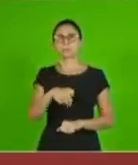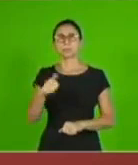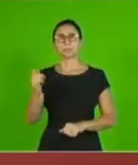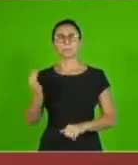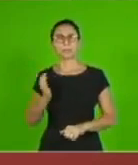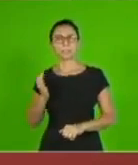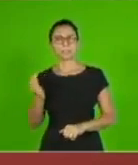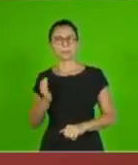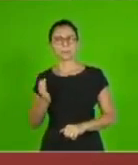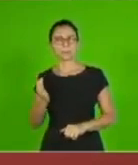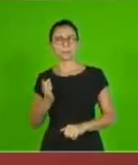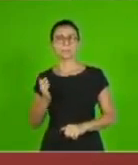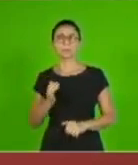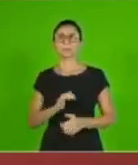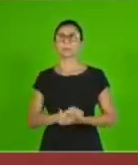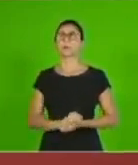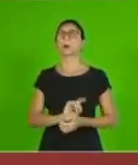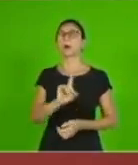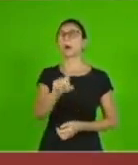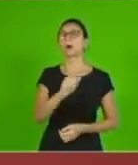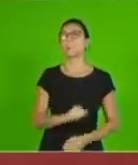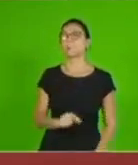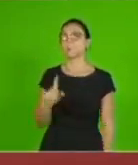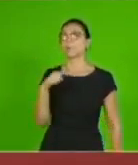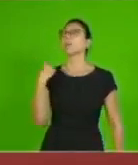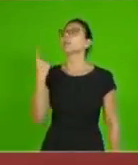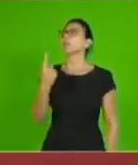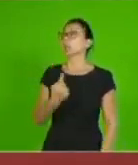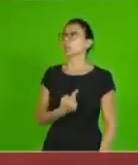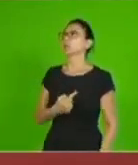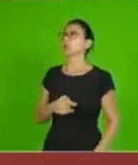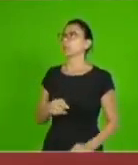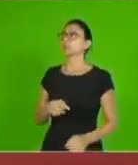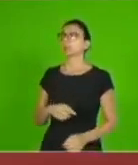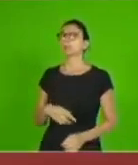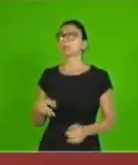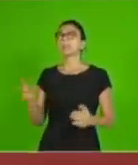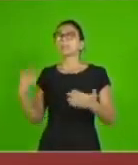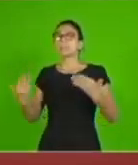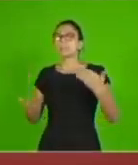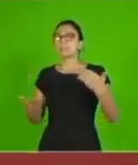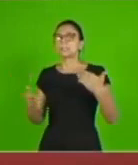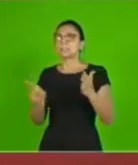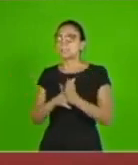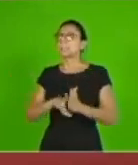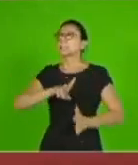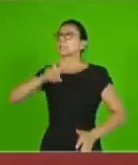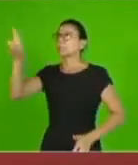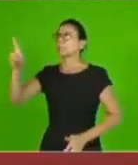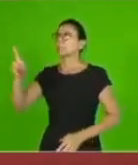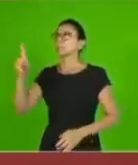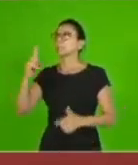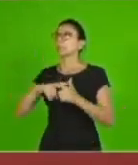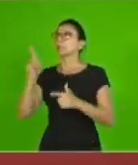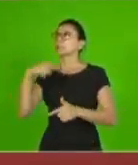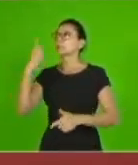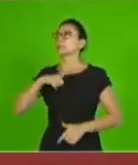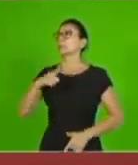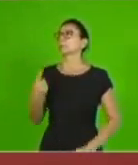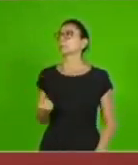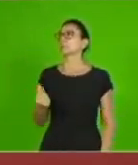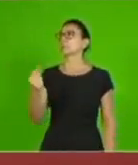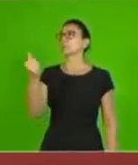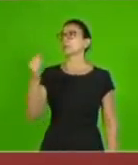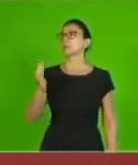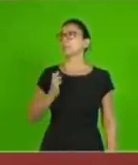is what persisted throughout all of this, all of Christianity. And they thought, I am from God because